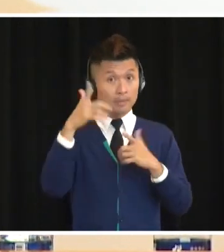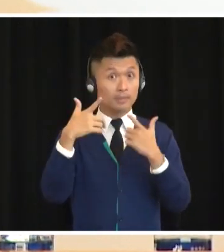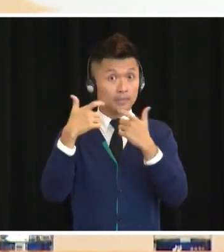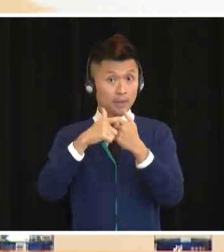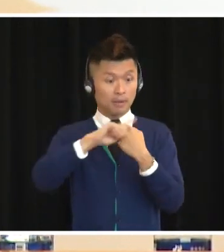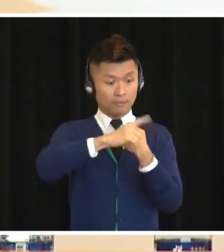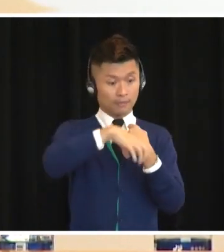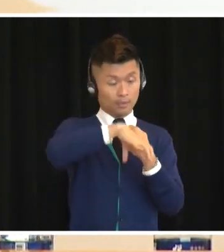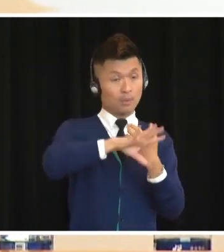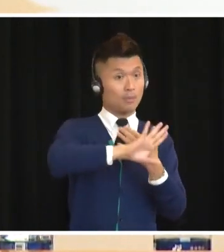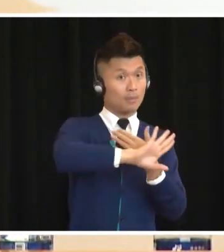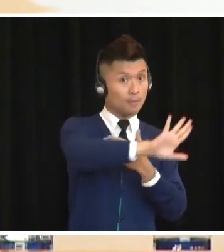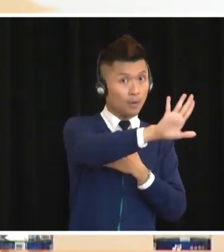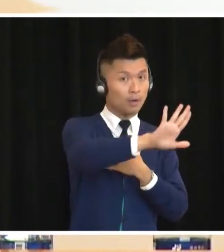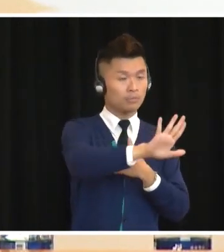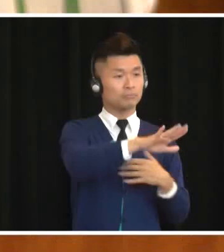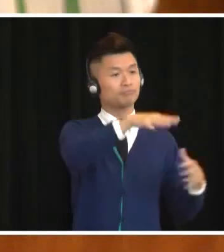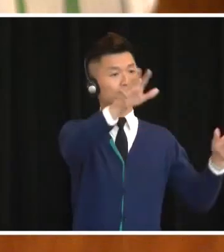maybe